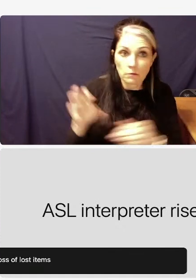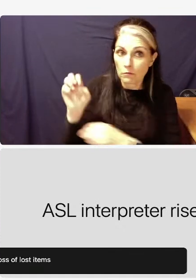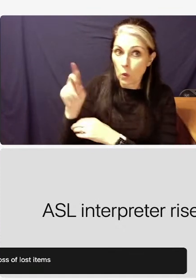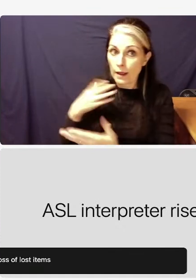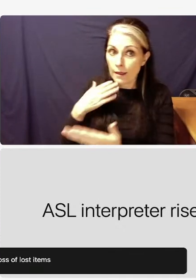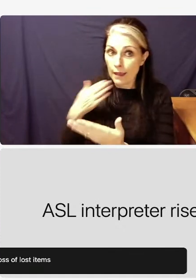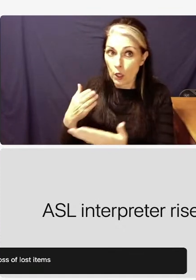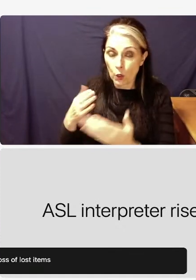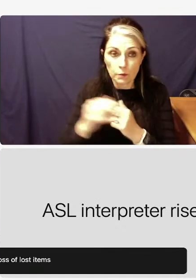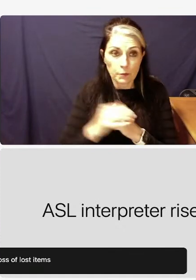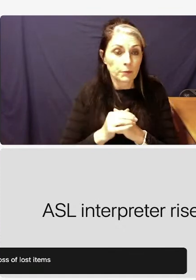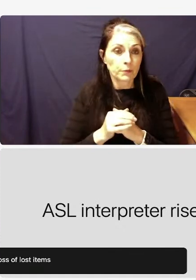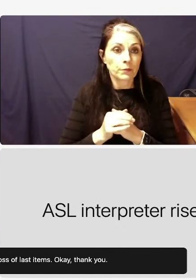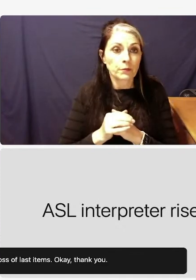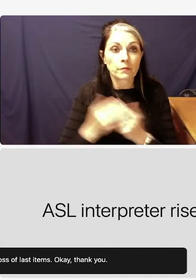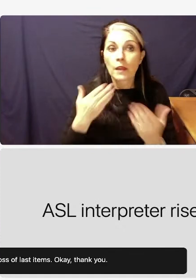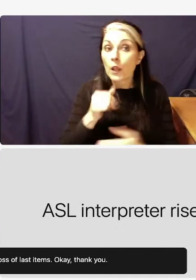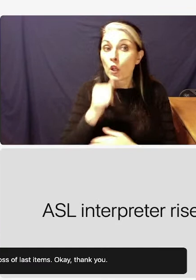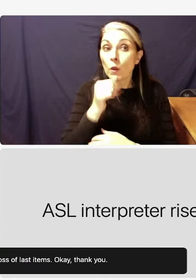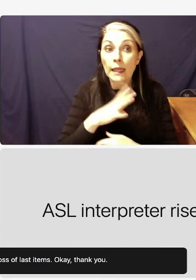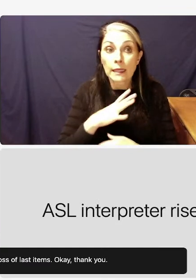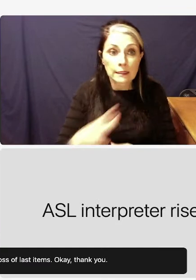you thank you